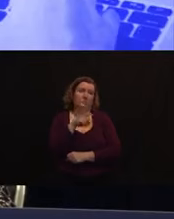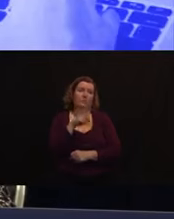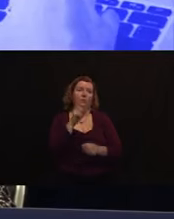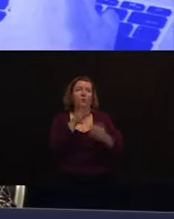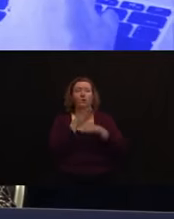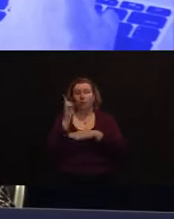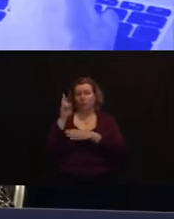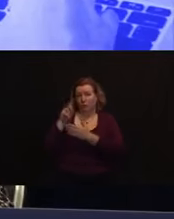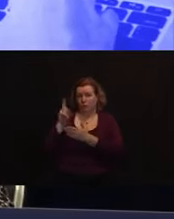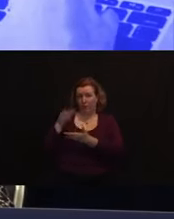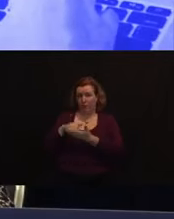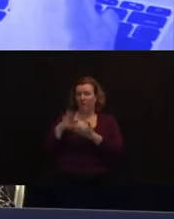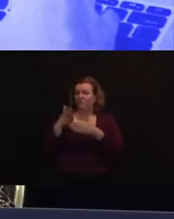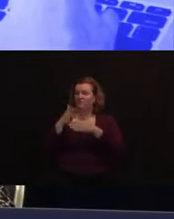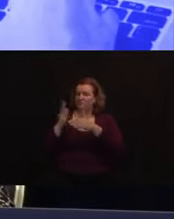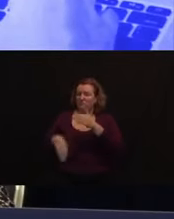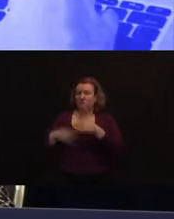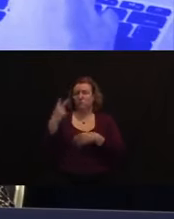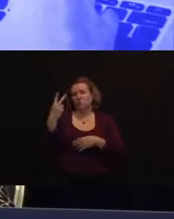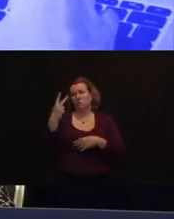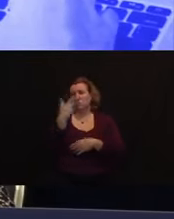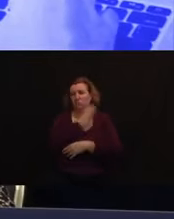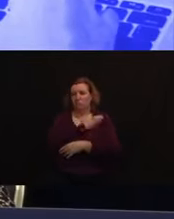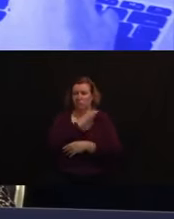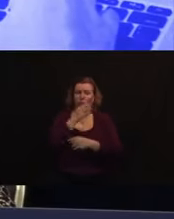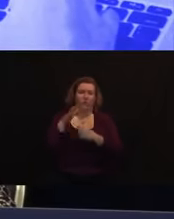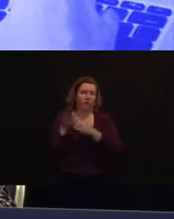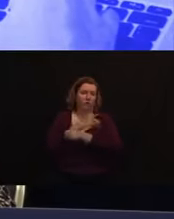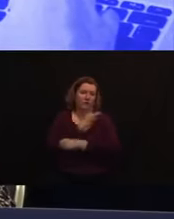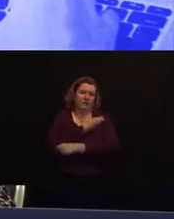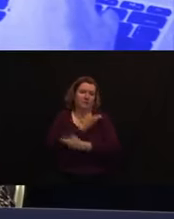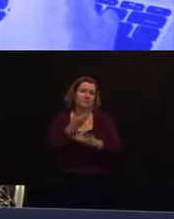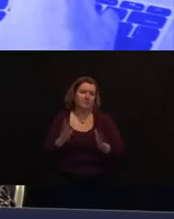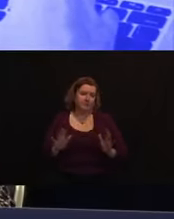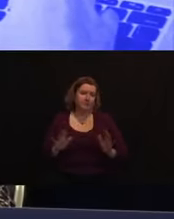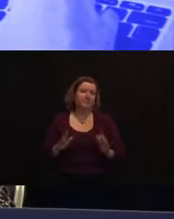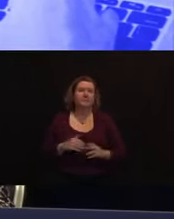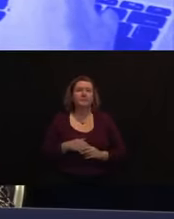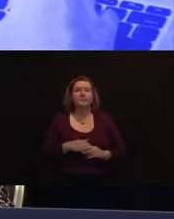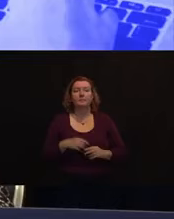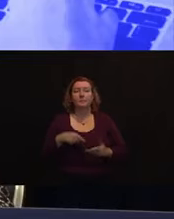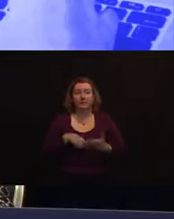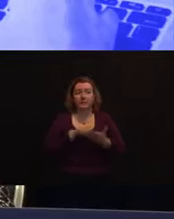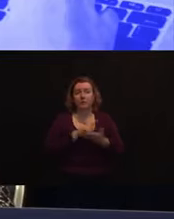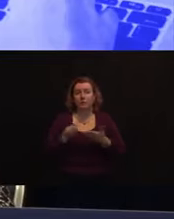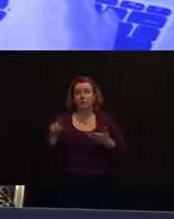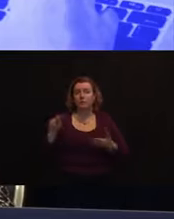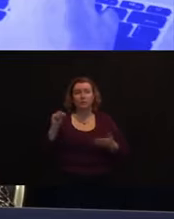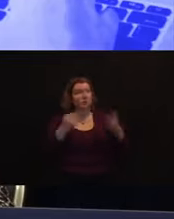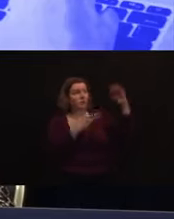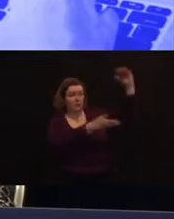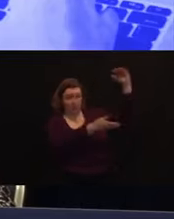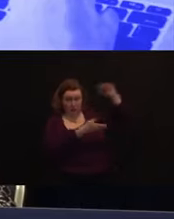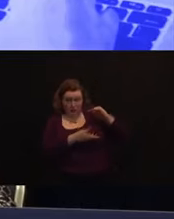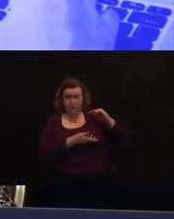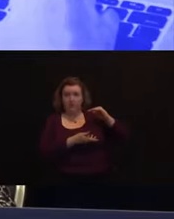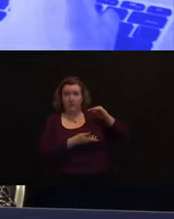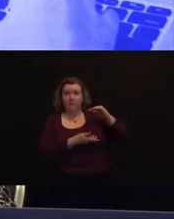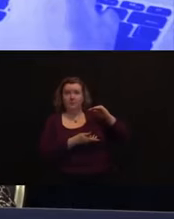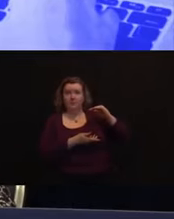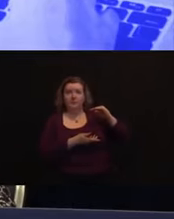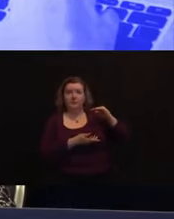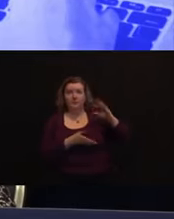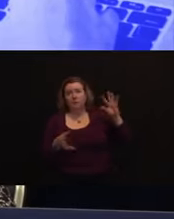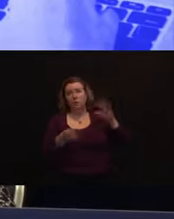have completed their vaccine journey. This week, New Jersey's allocation of doses of vaccine